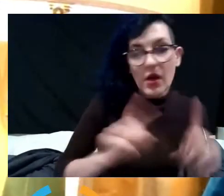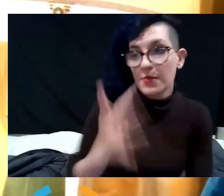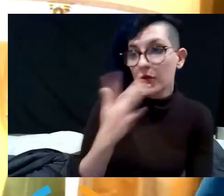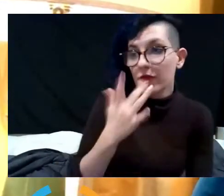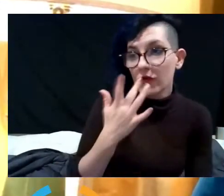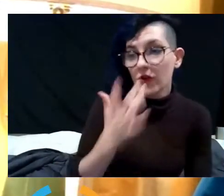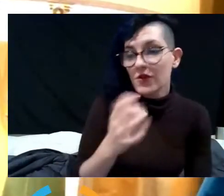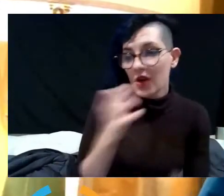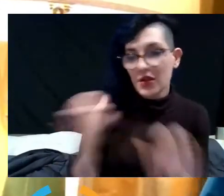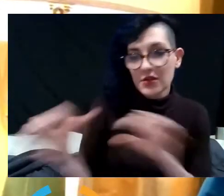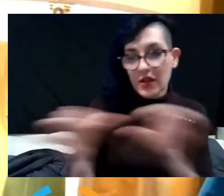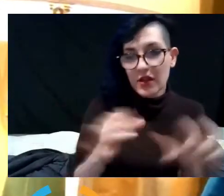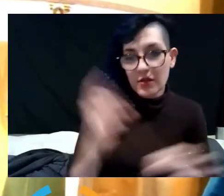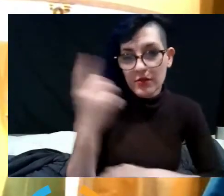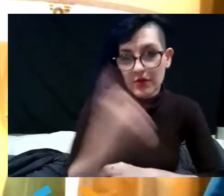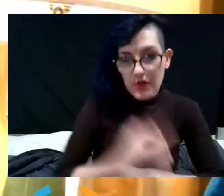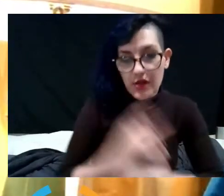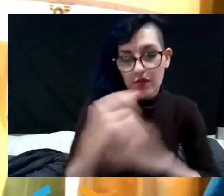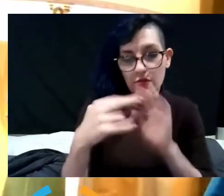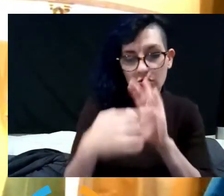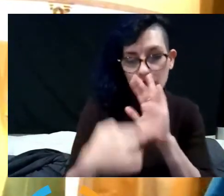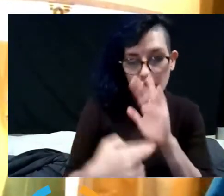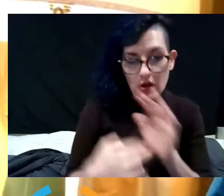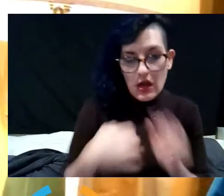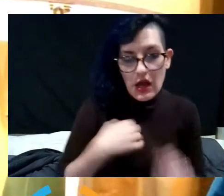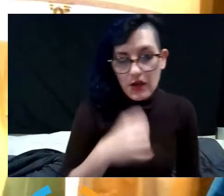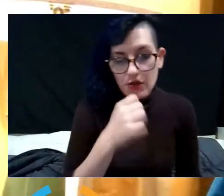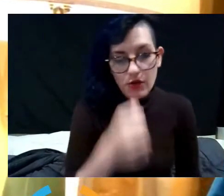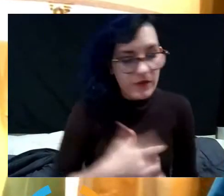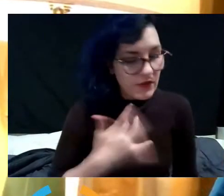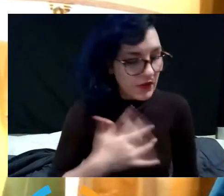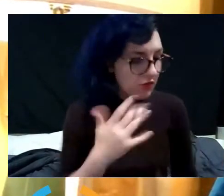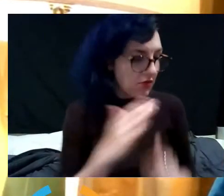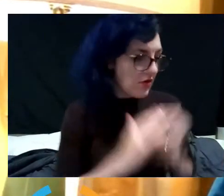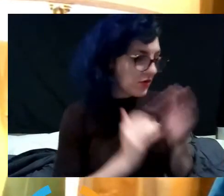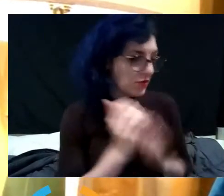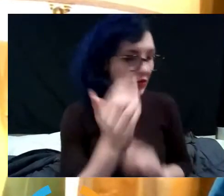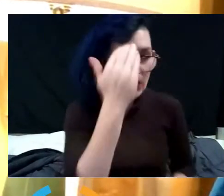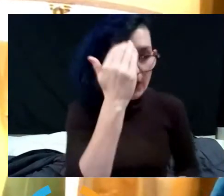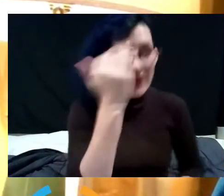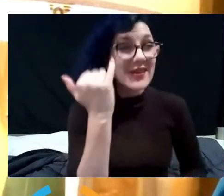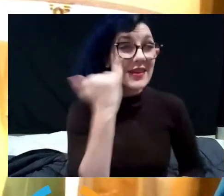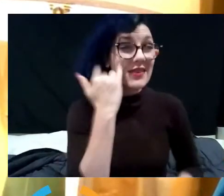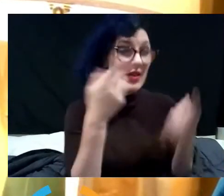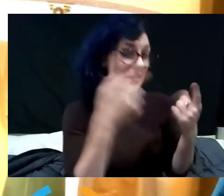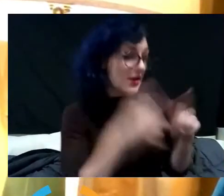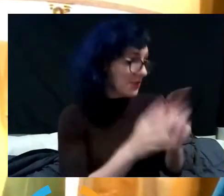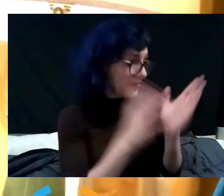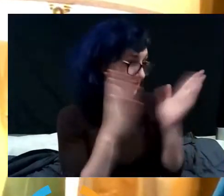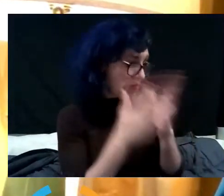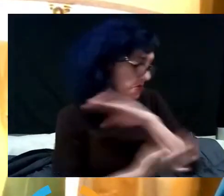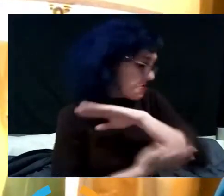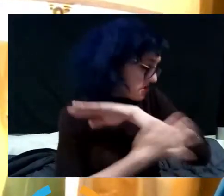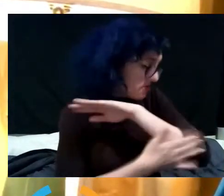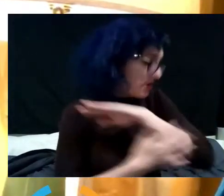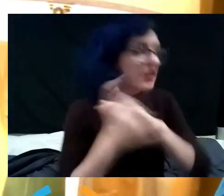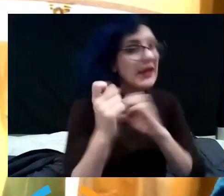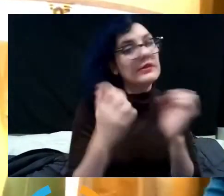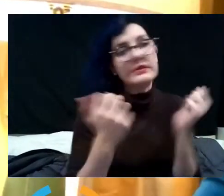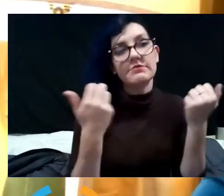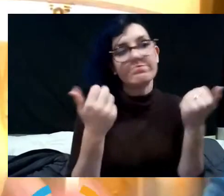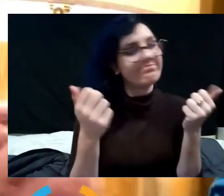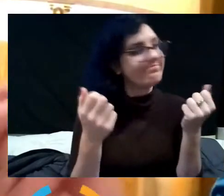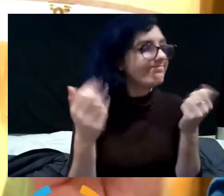just don't feel comfortable with that, knowing how that can be manipulated in really small counties with very low population and how people can be brought